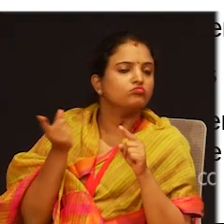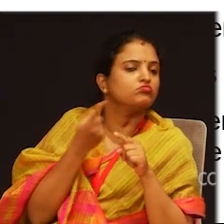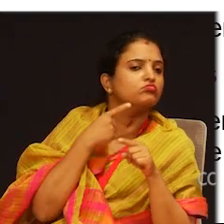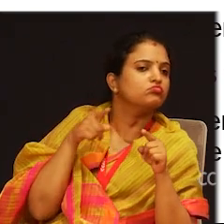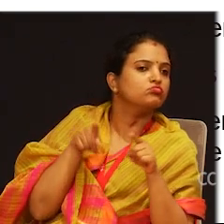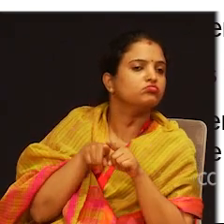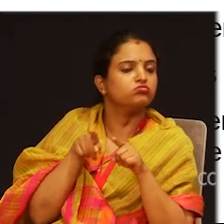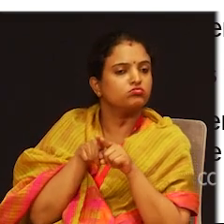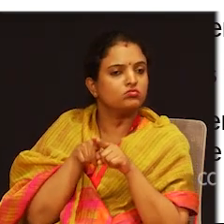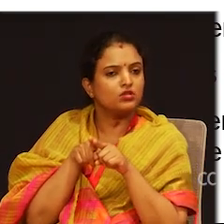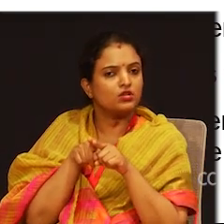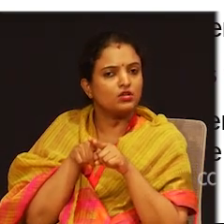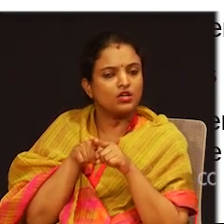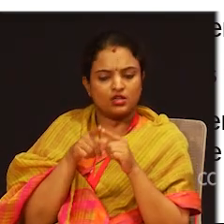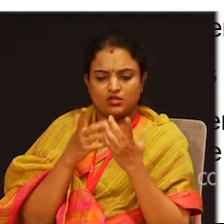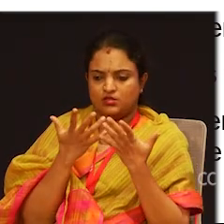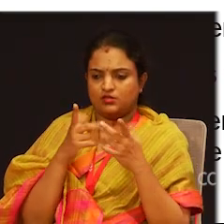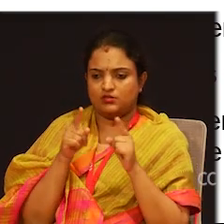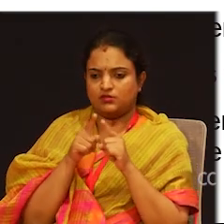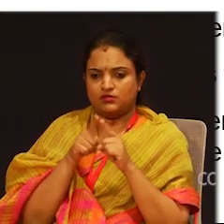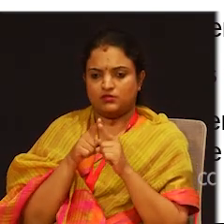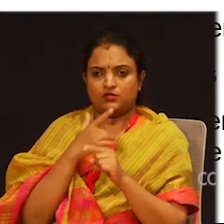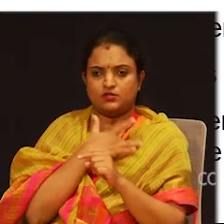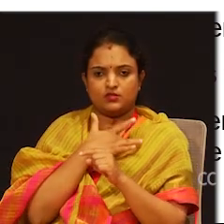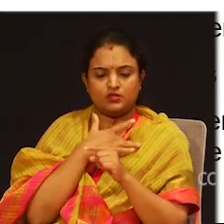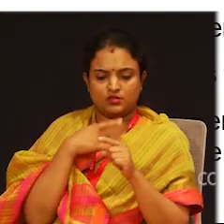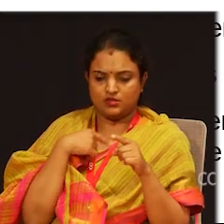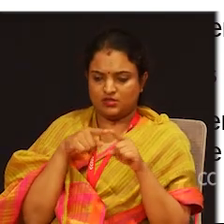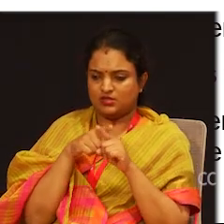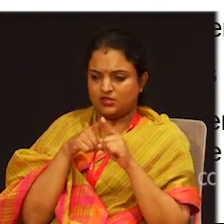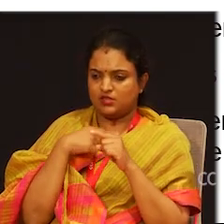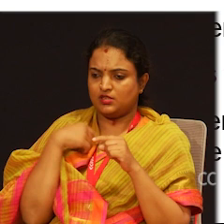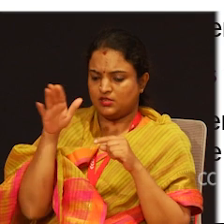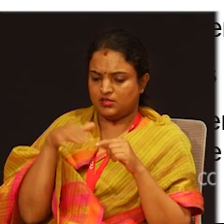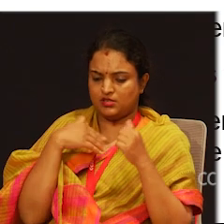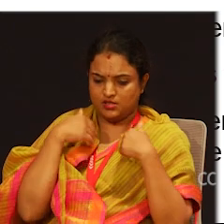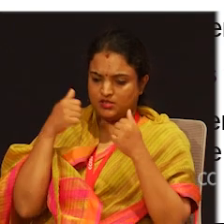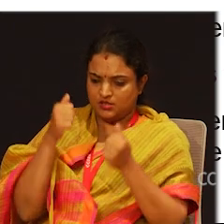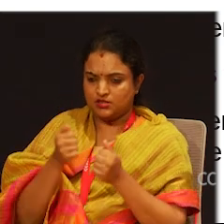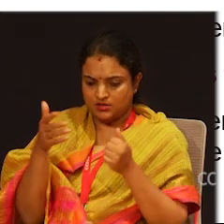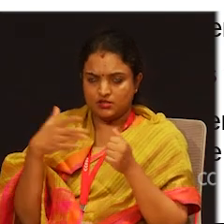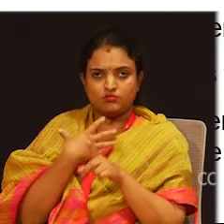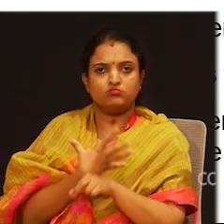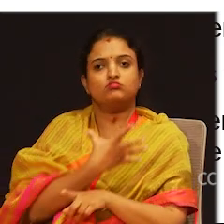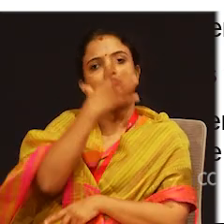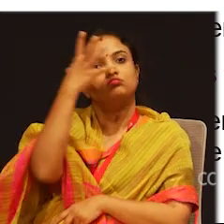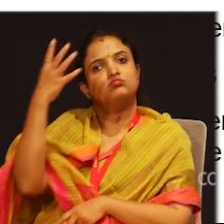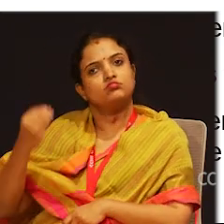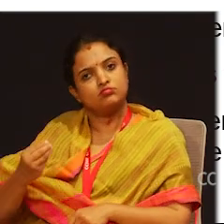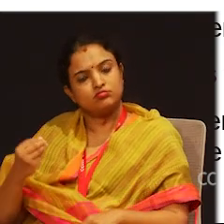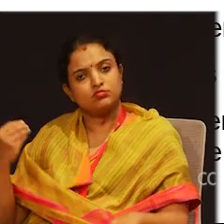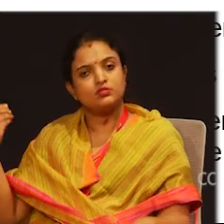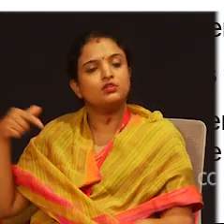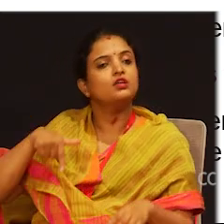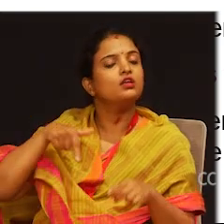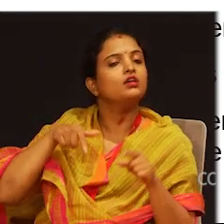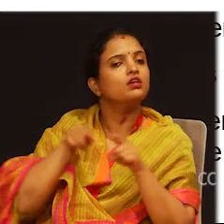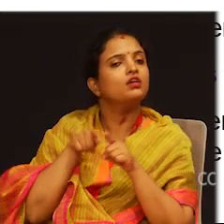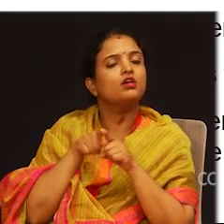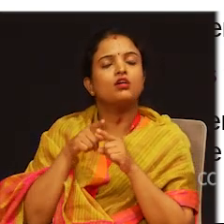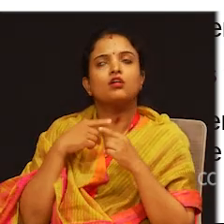in class? I mean, I have 80 children. Come and sit with me the whole day, And now you're